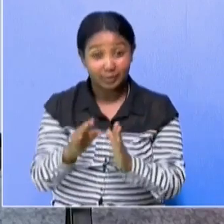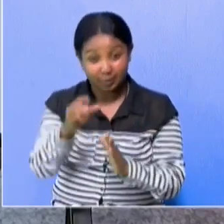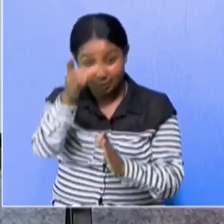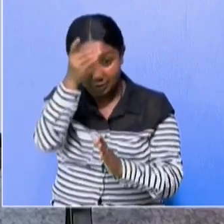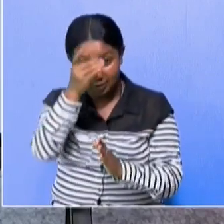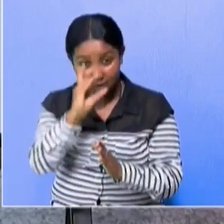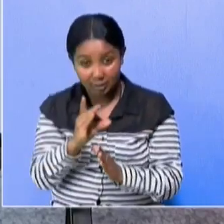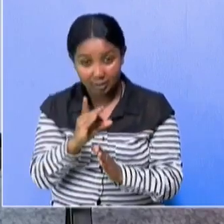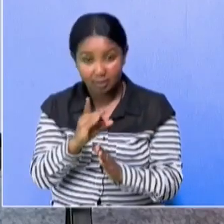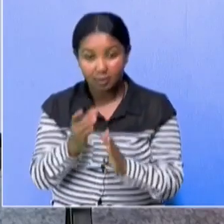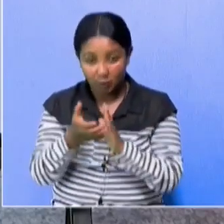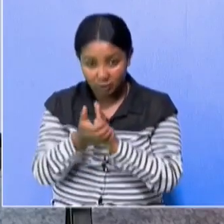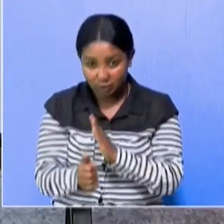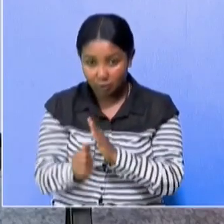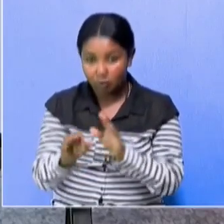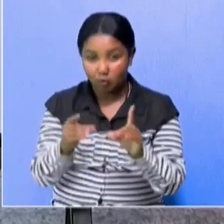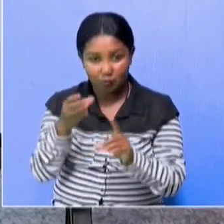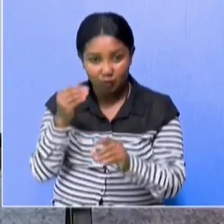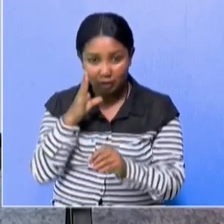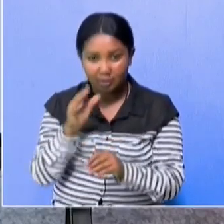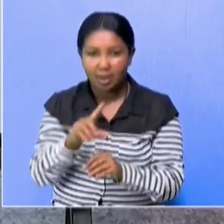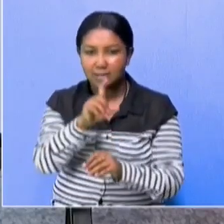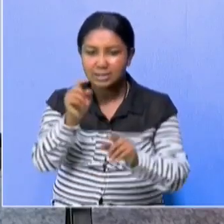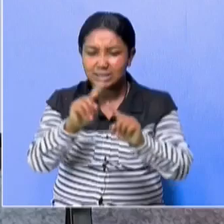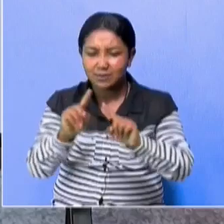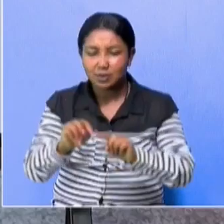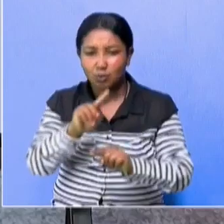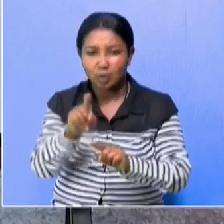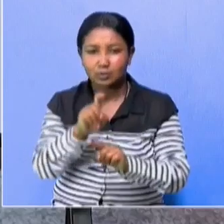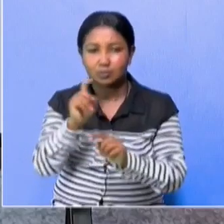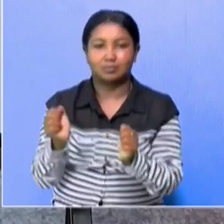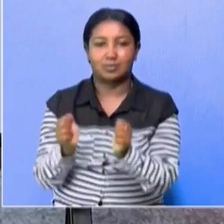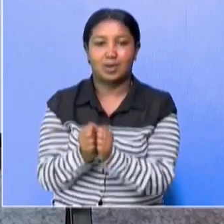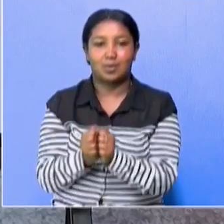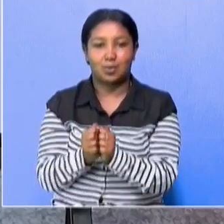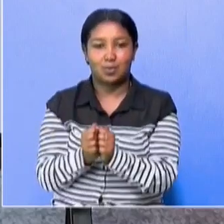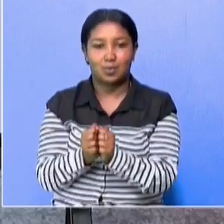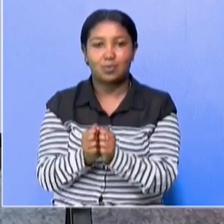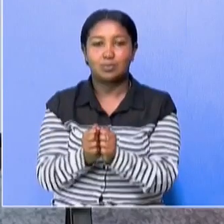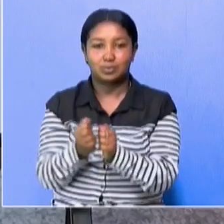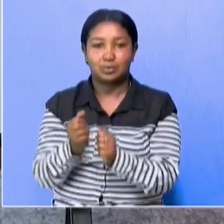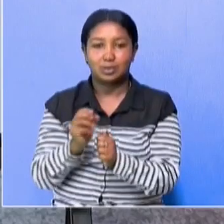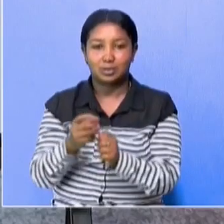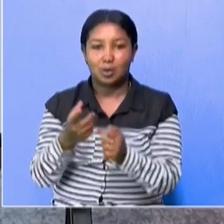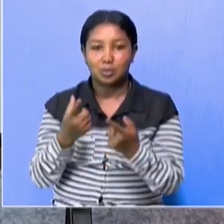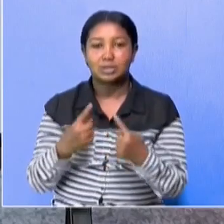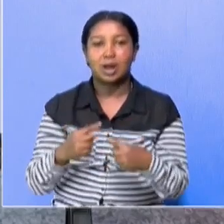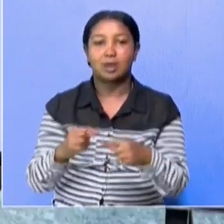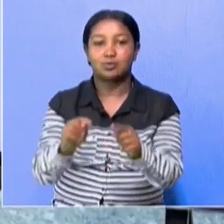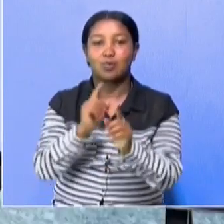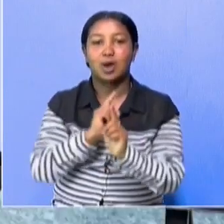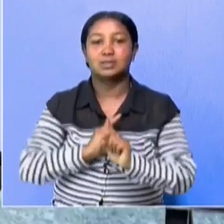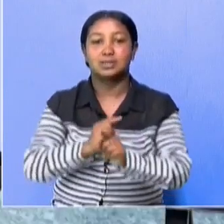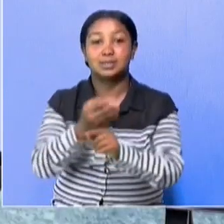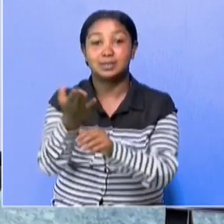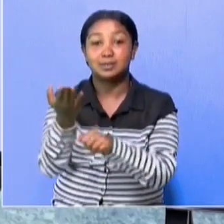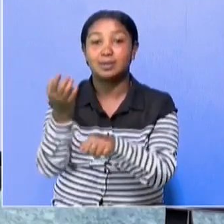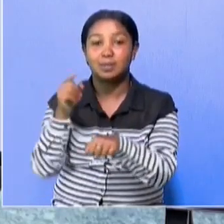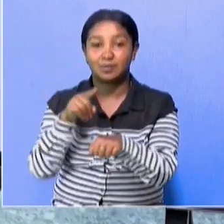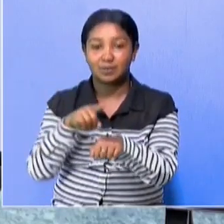skill, just don't forget that asking different questions that I was trying to answer in the